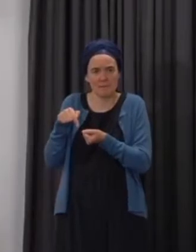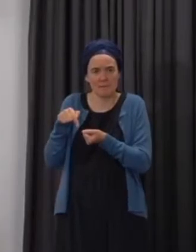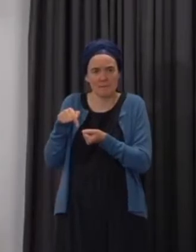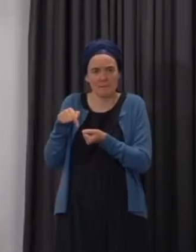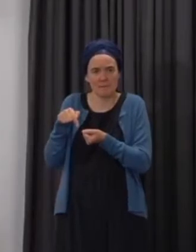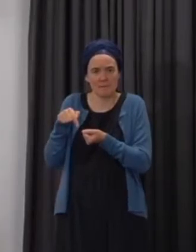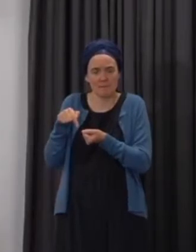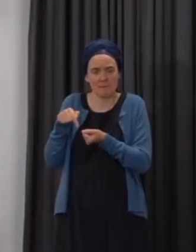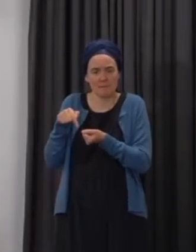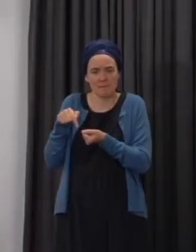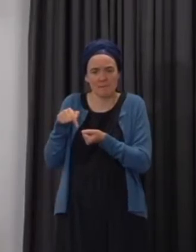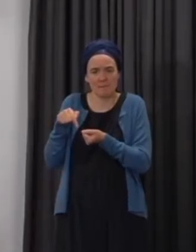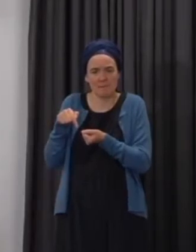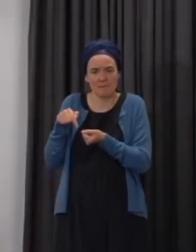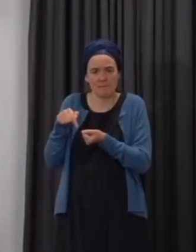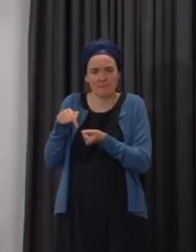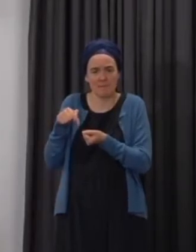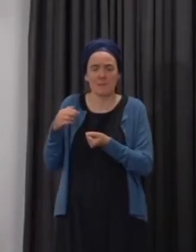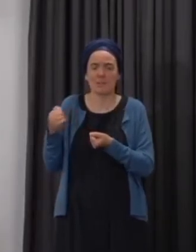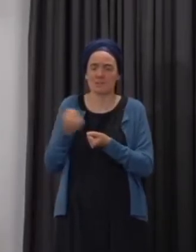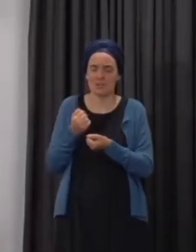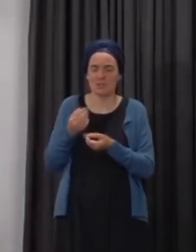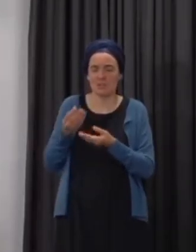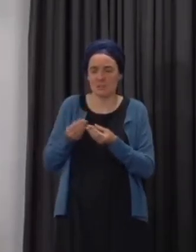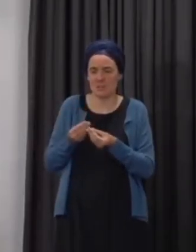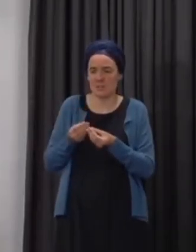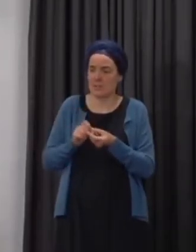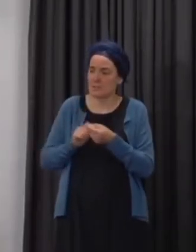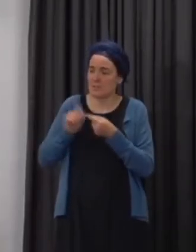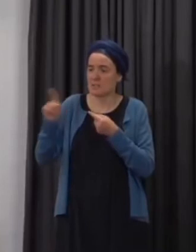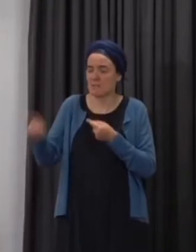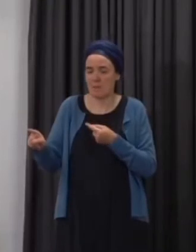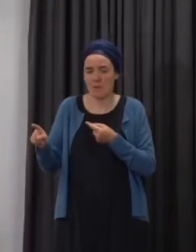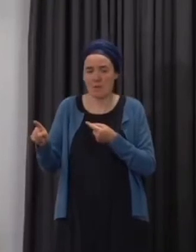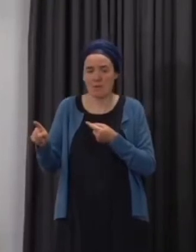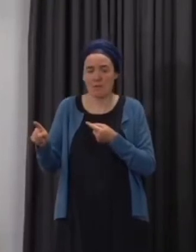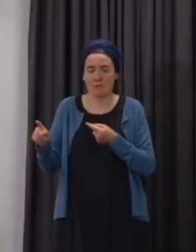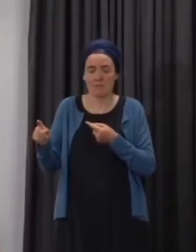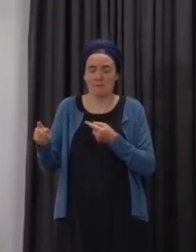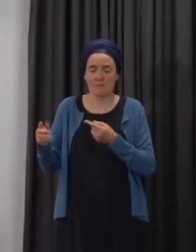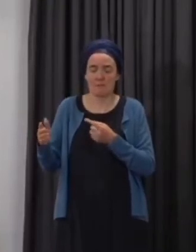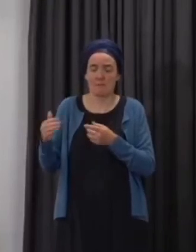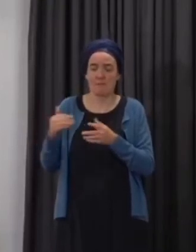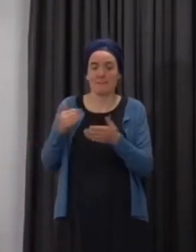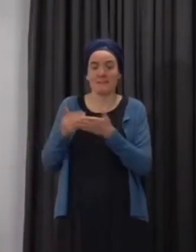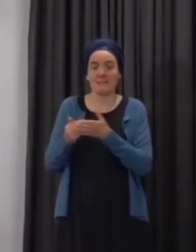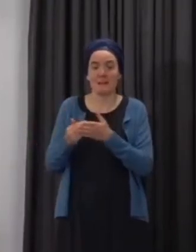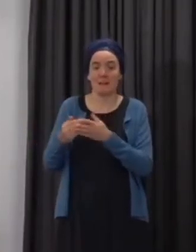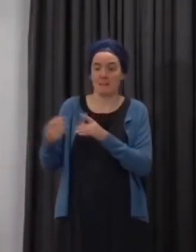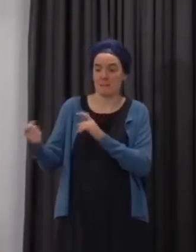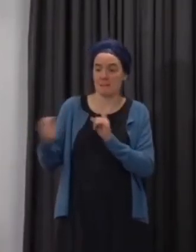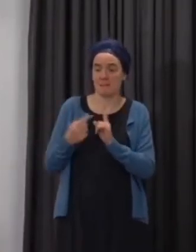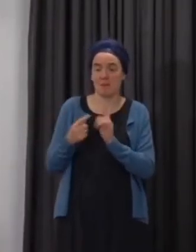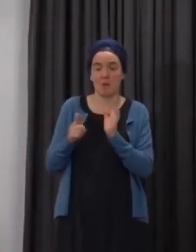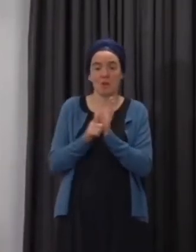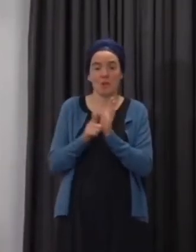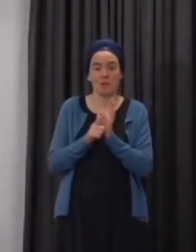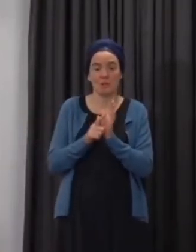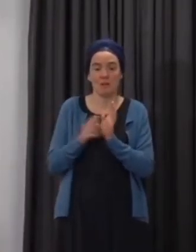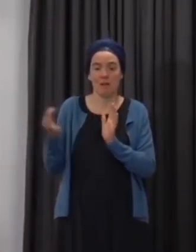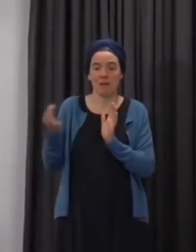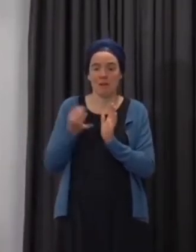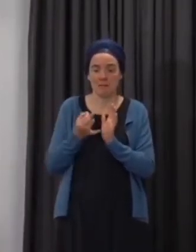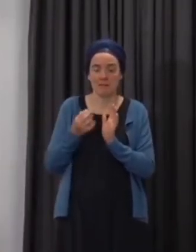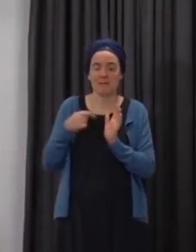transfer until you get an alert that asks you, and you still have to agree to share that data. But the benefit potentially of using